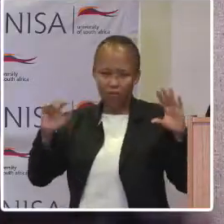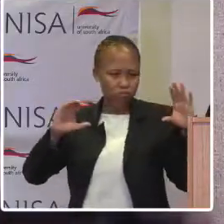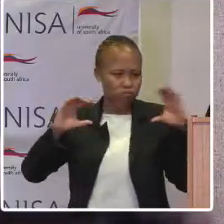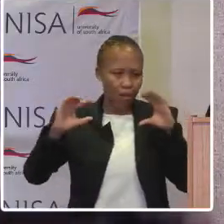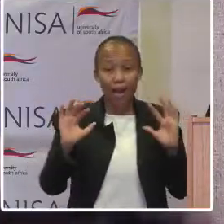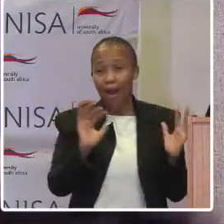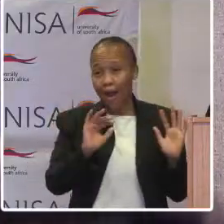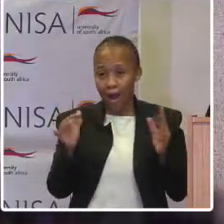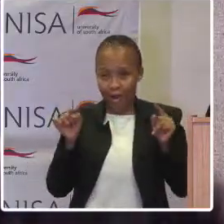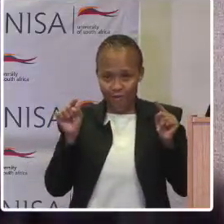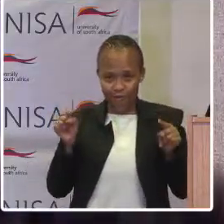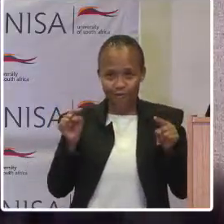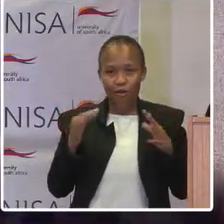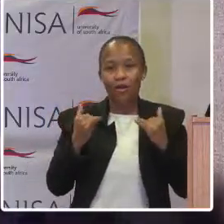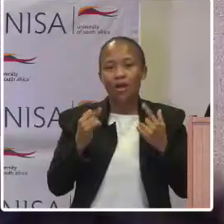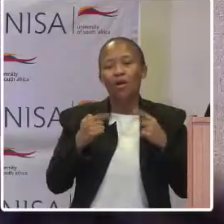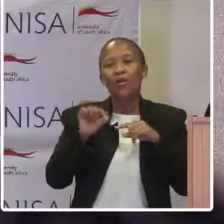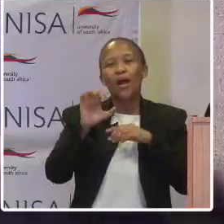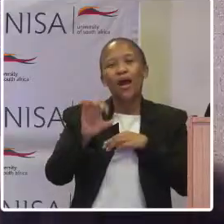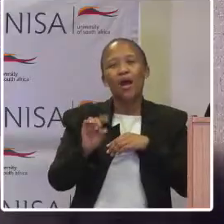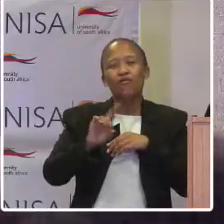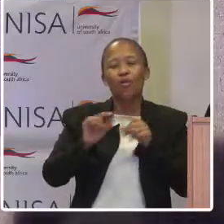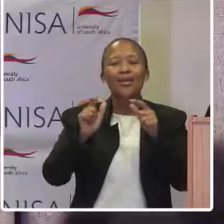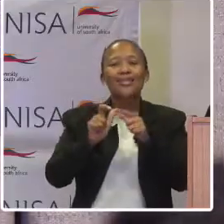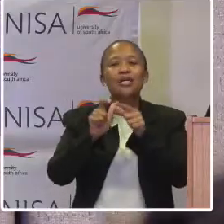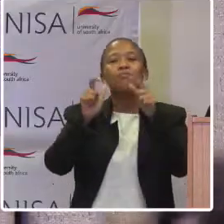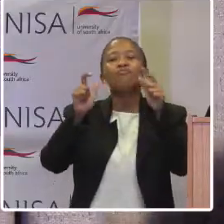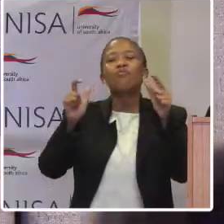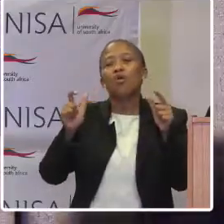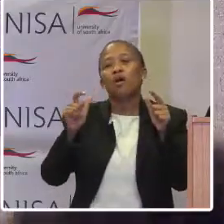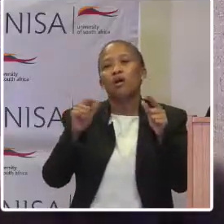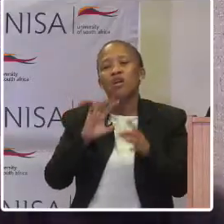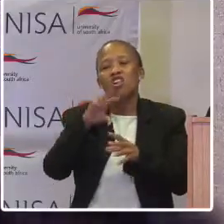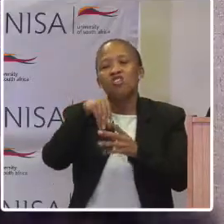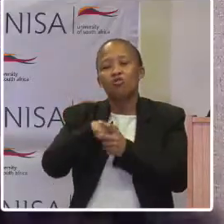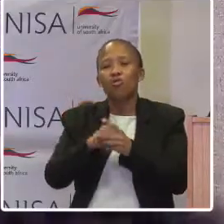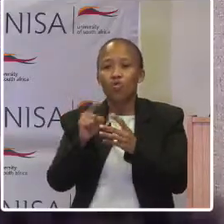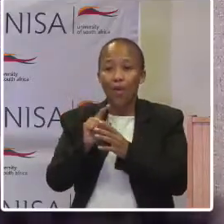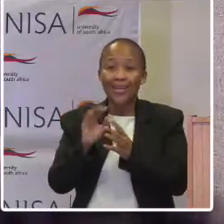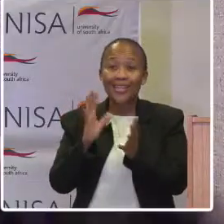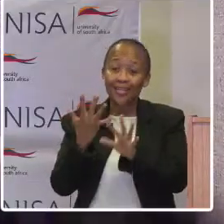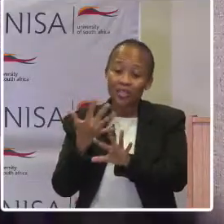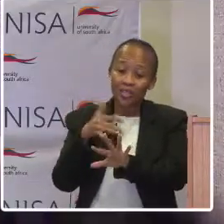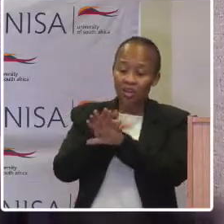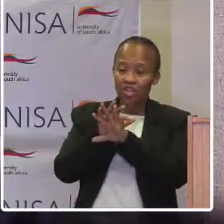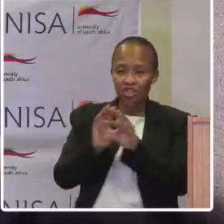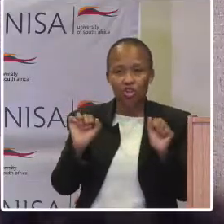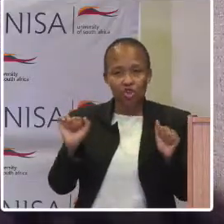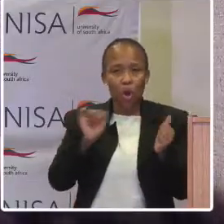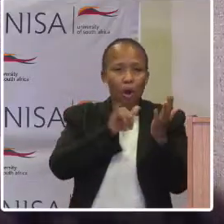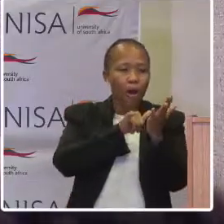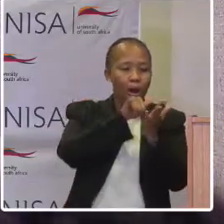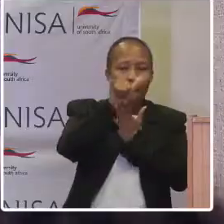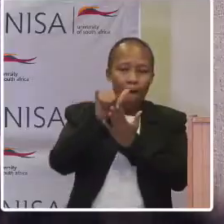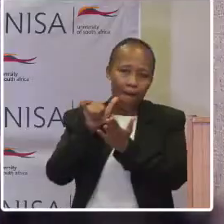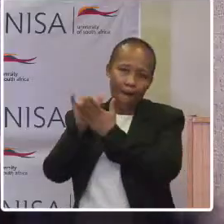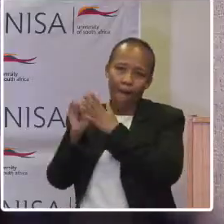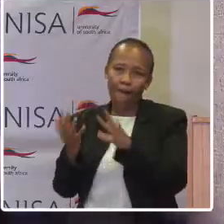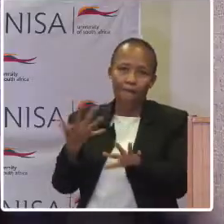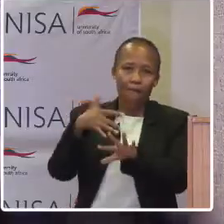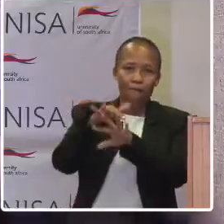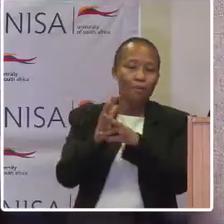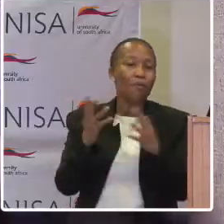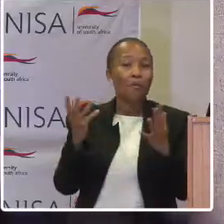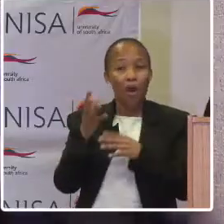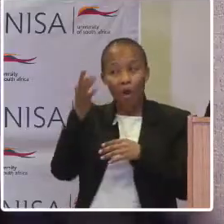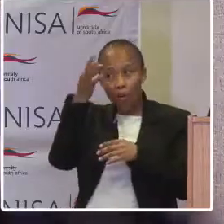overarching, broader one that includes the integration of airlines, resources at state level. Thank